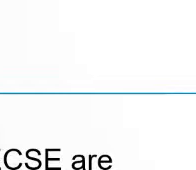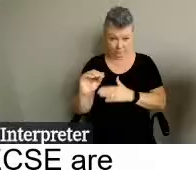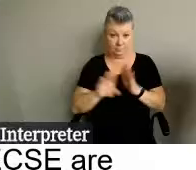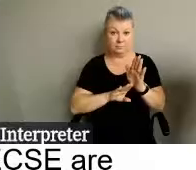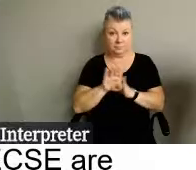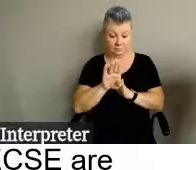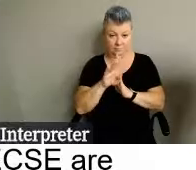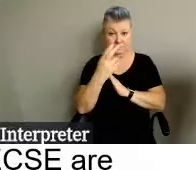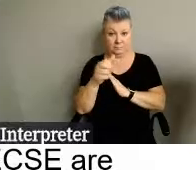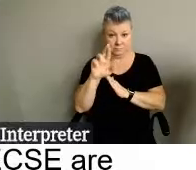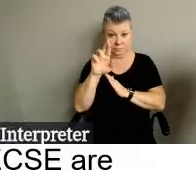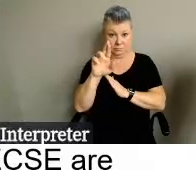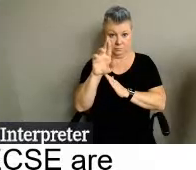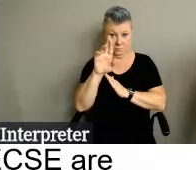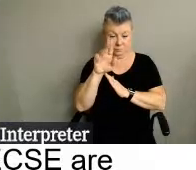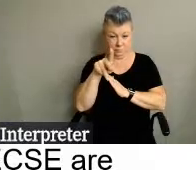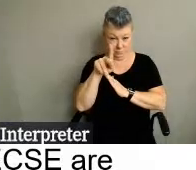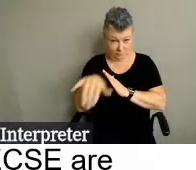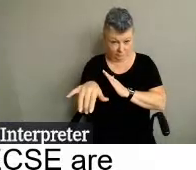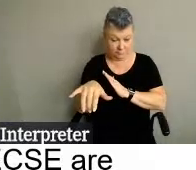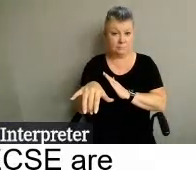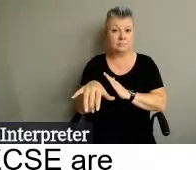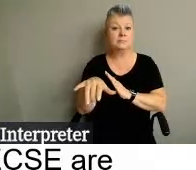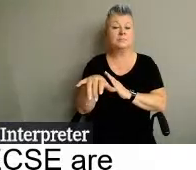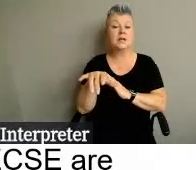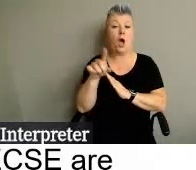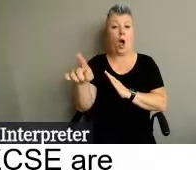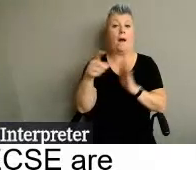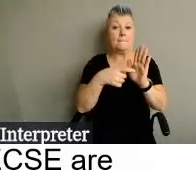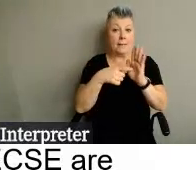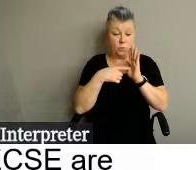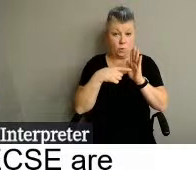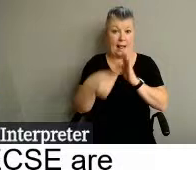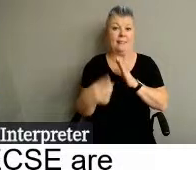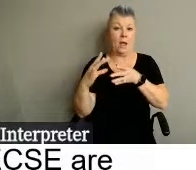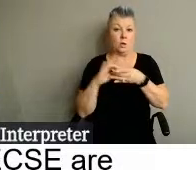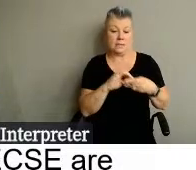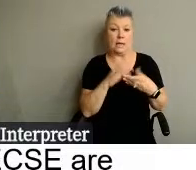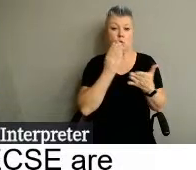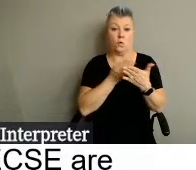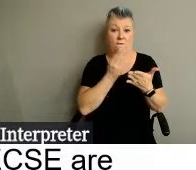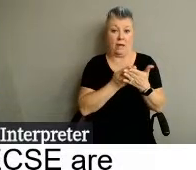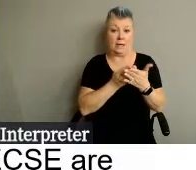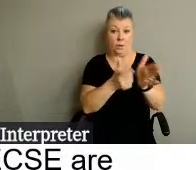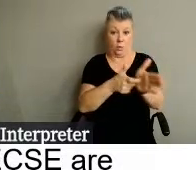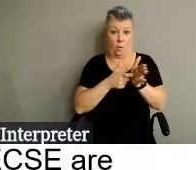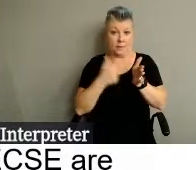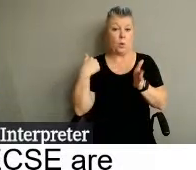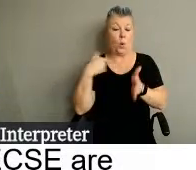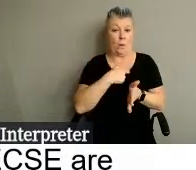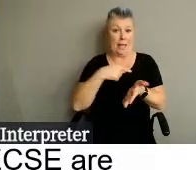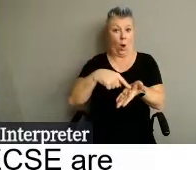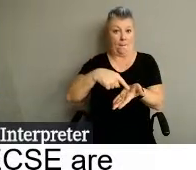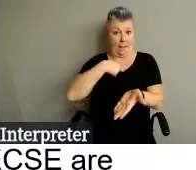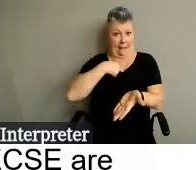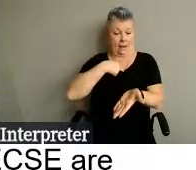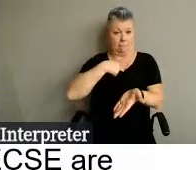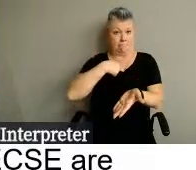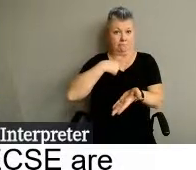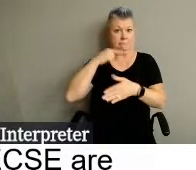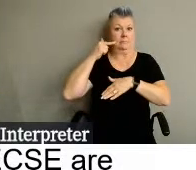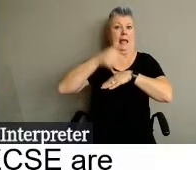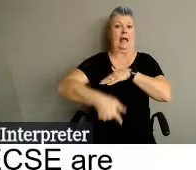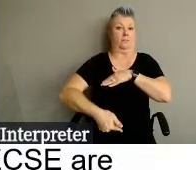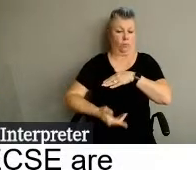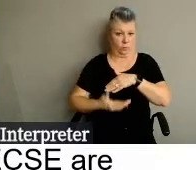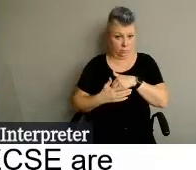B caseloads for early childhood are mandatory, and they are tied to funding requirements. So we are paid in arrears. So we are getting